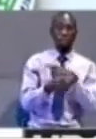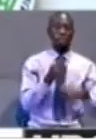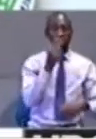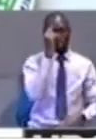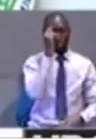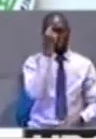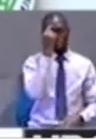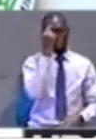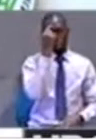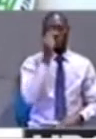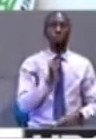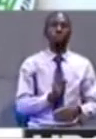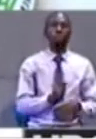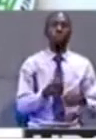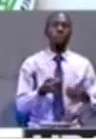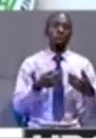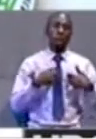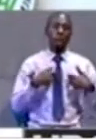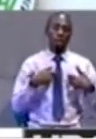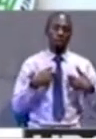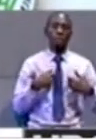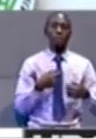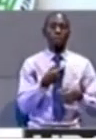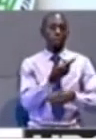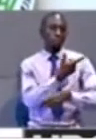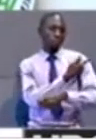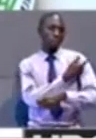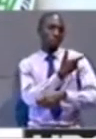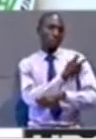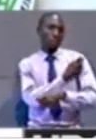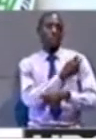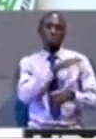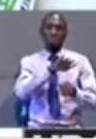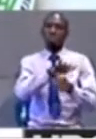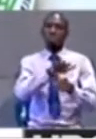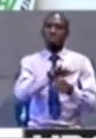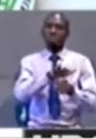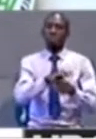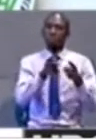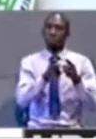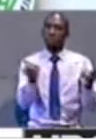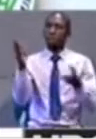We are going to buy more doses of that, and vaccinations have started.